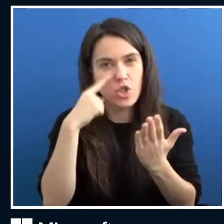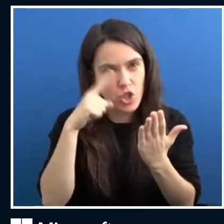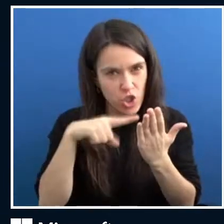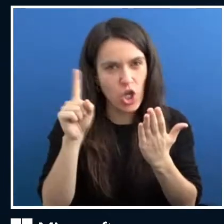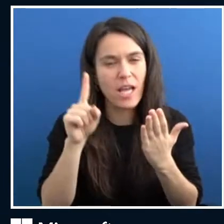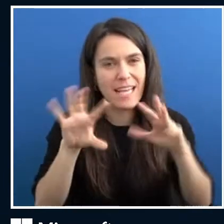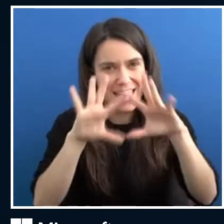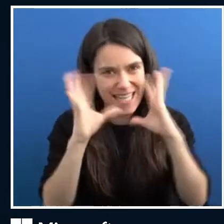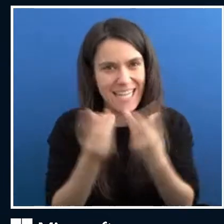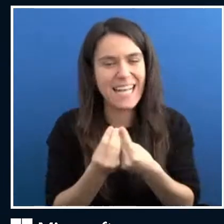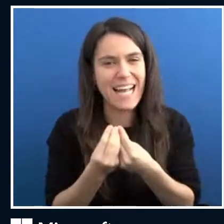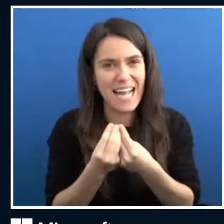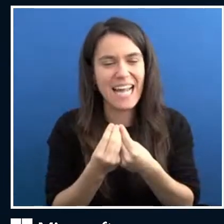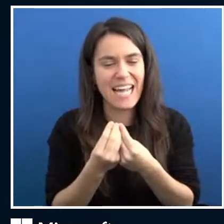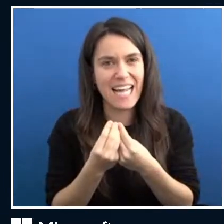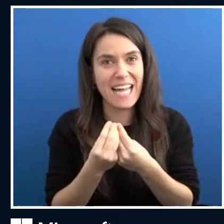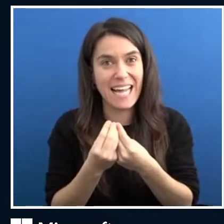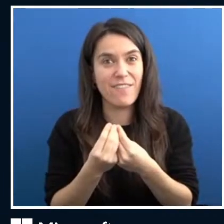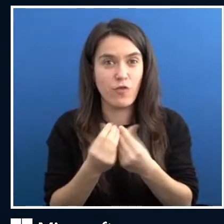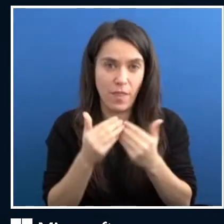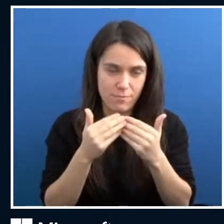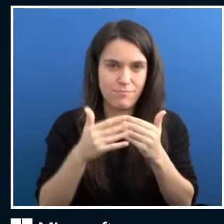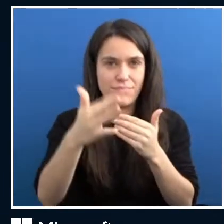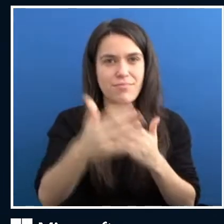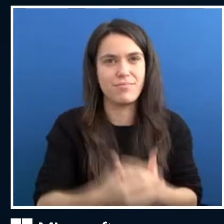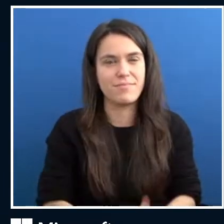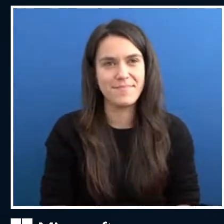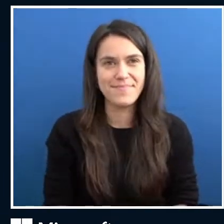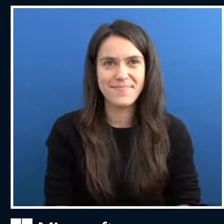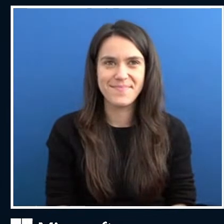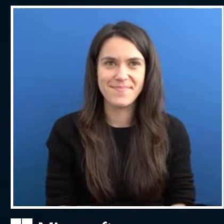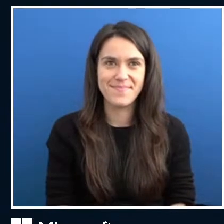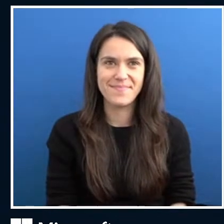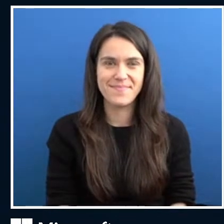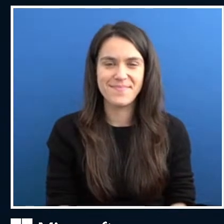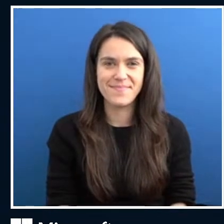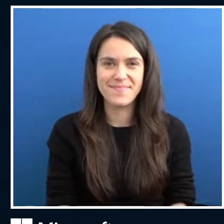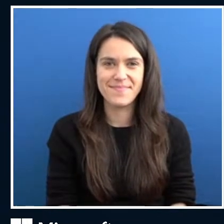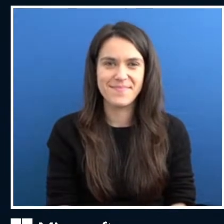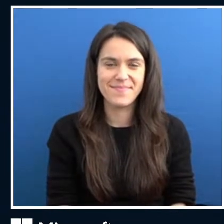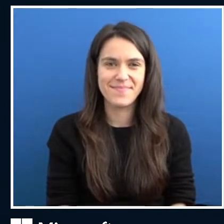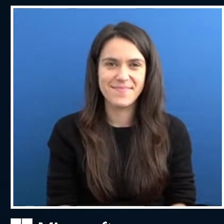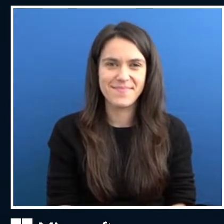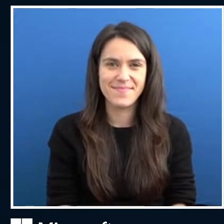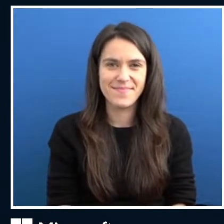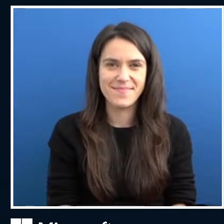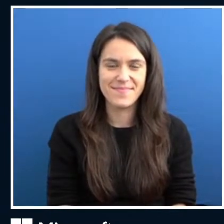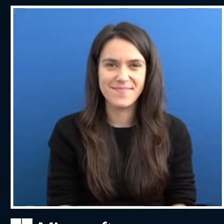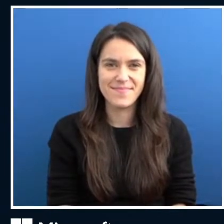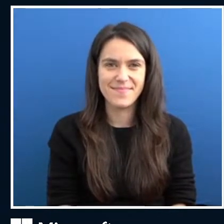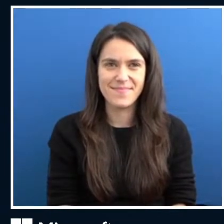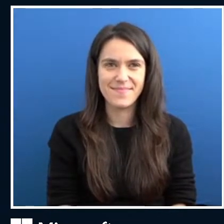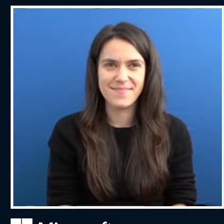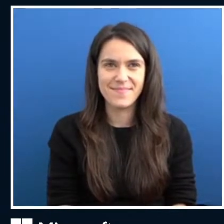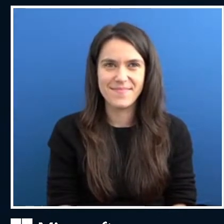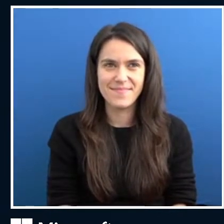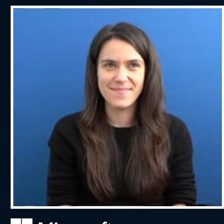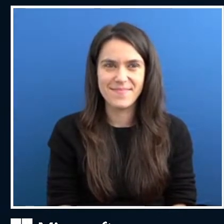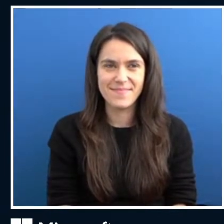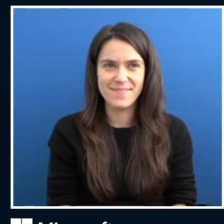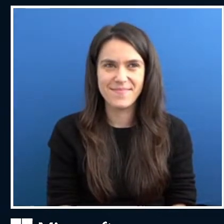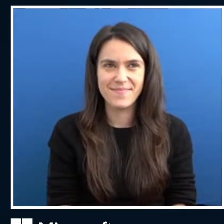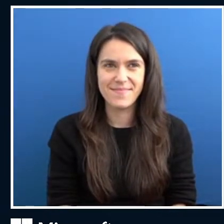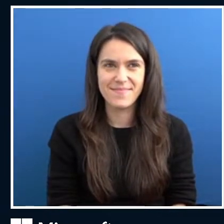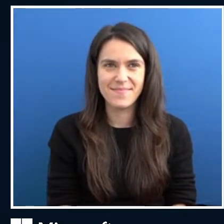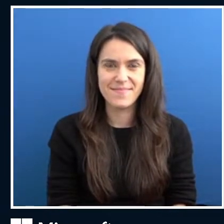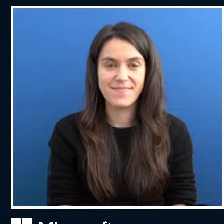and then we return this data frame. And then you need to predict these keywords. Usually